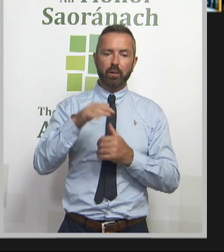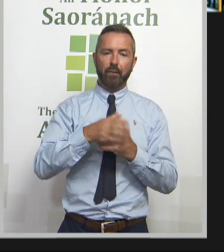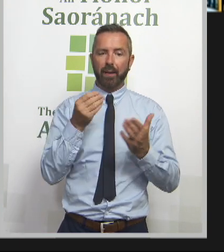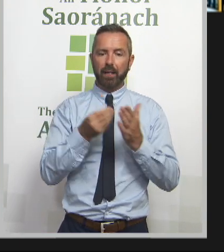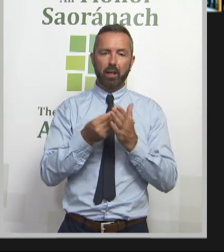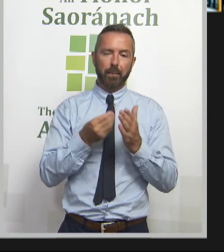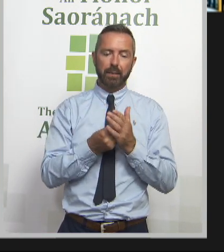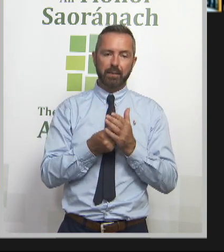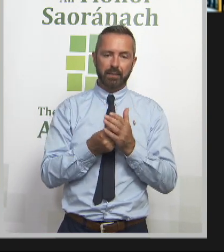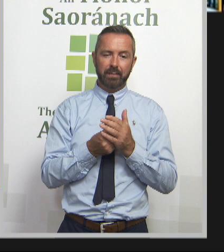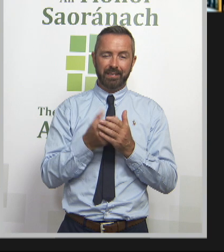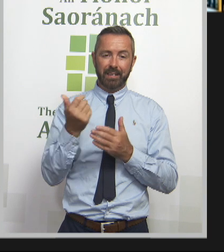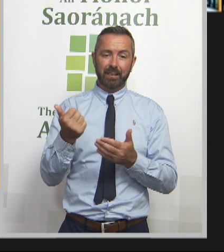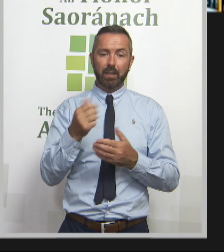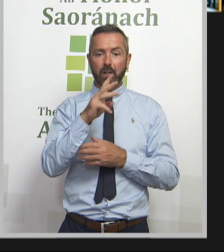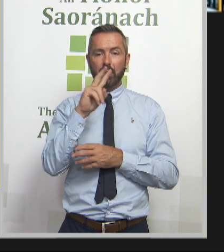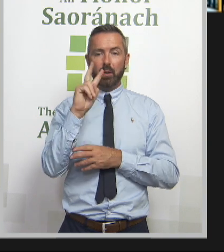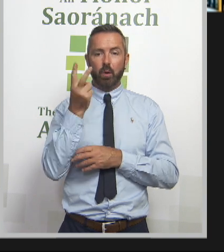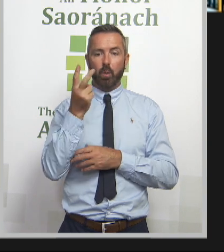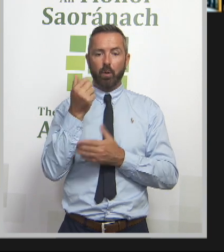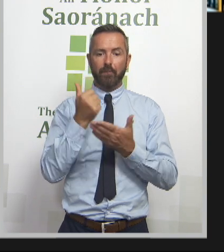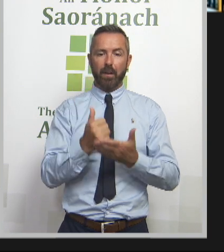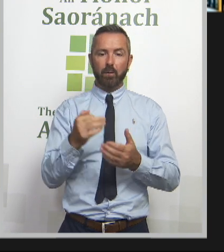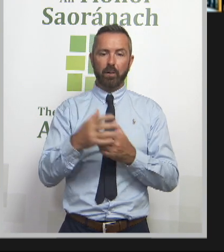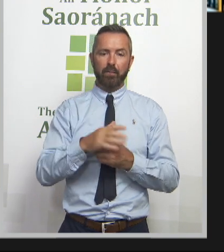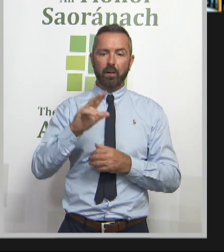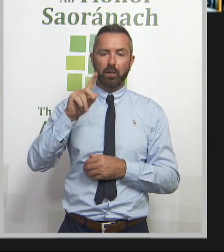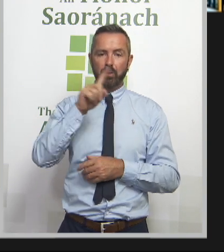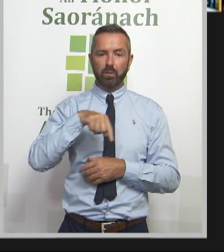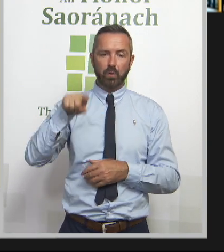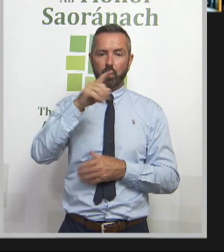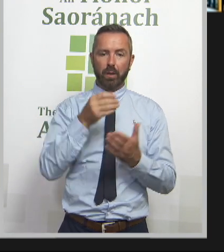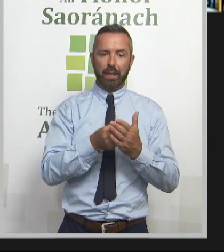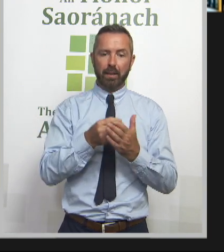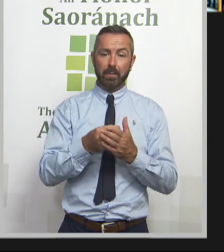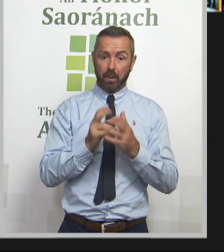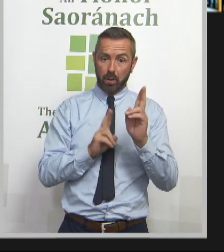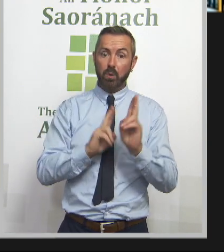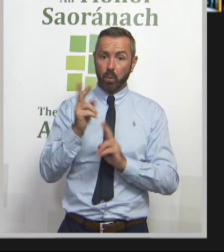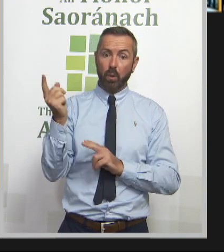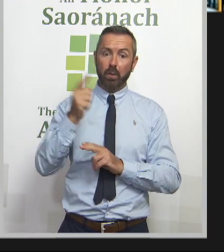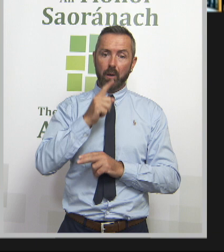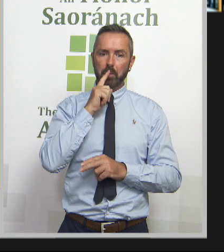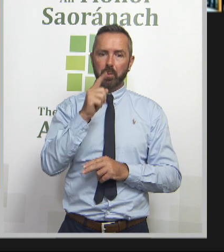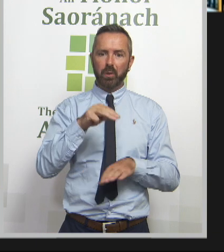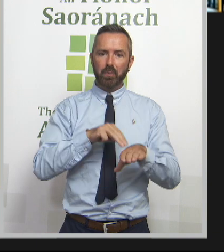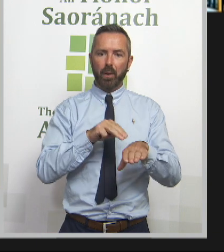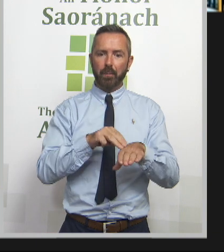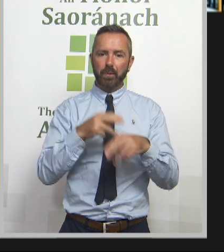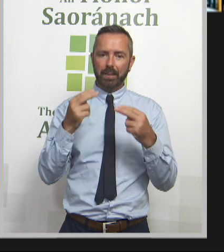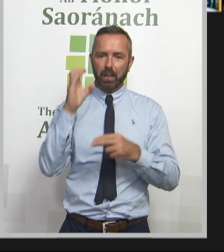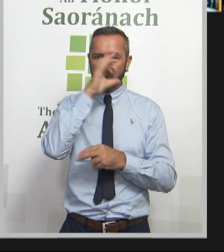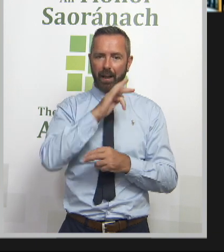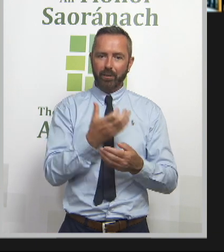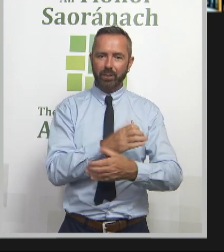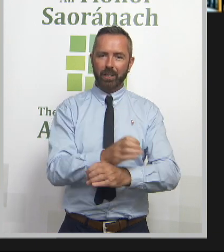co-founder of Doughnut Economics Action Lab. We did invite Kate to come, and she would have, only that she had to mind the children